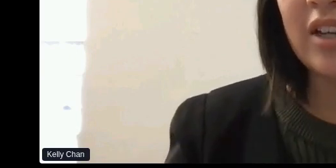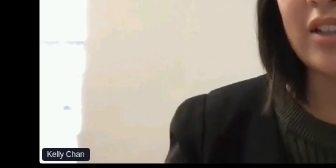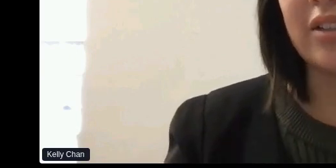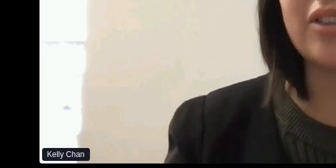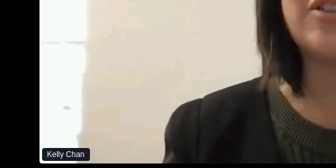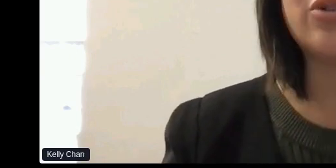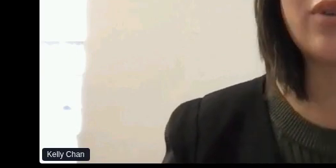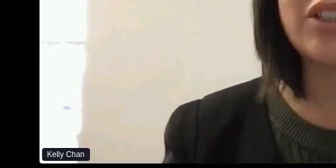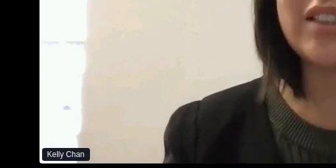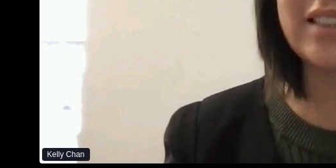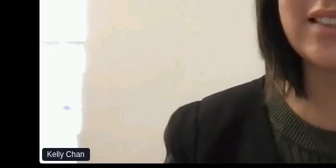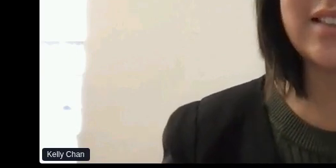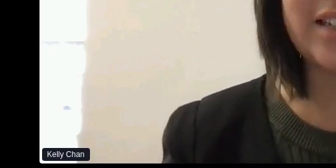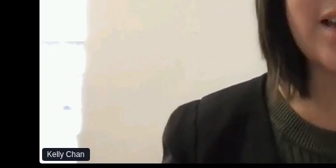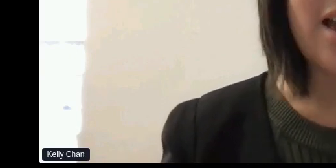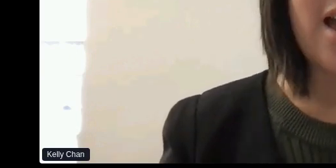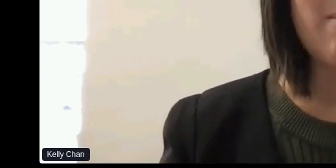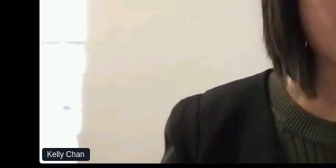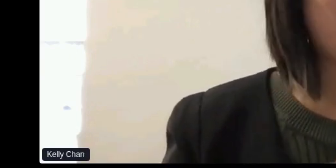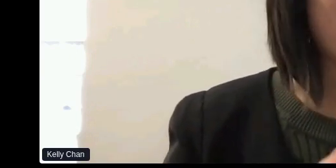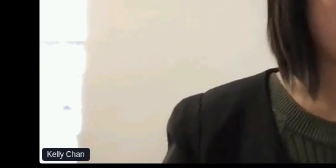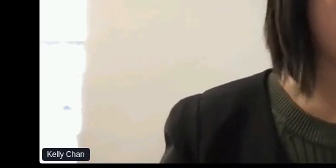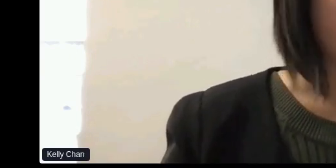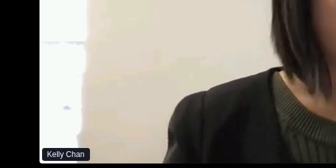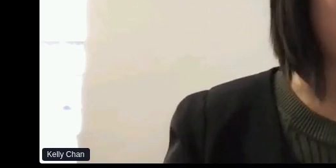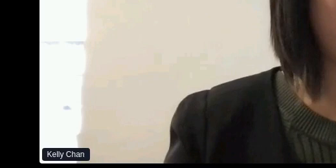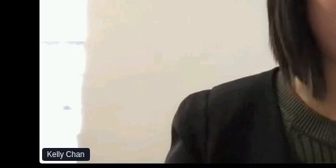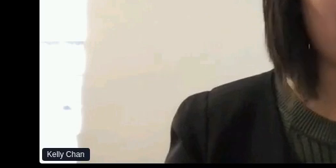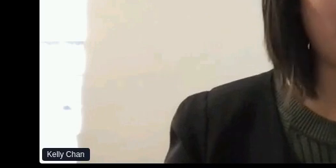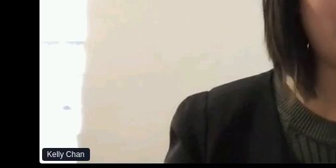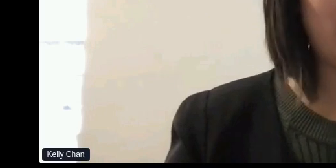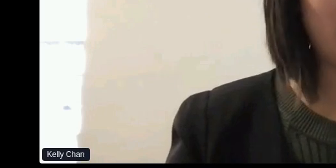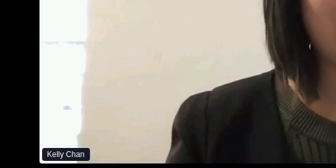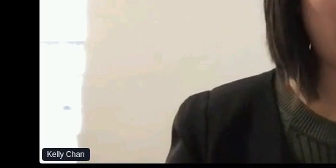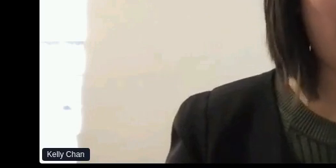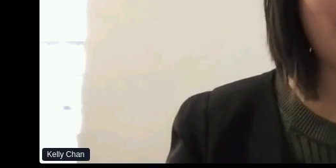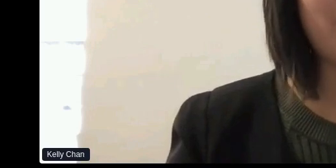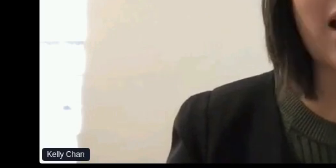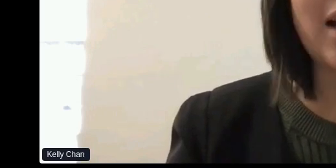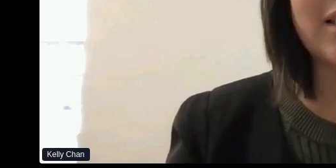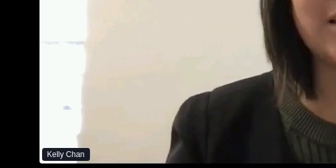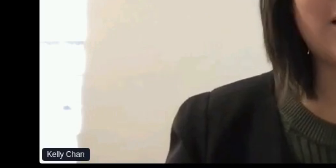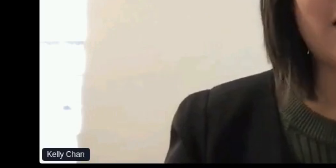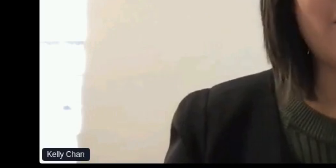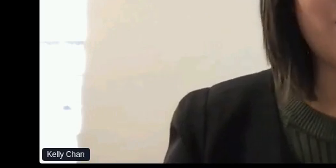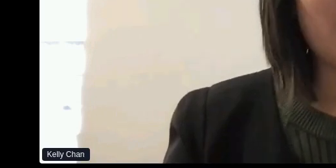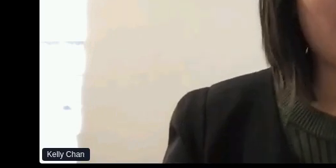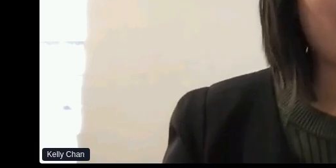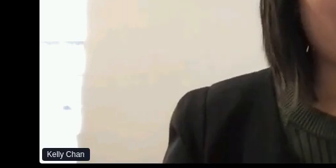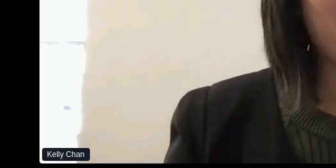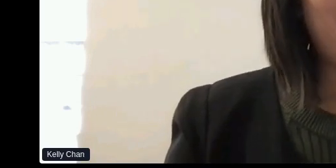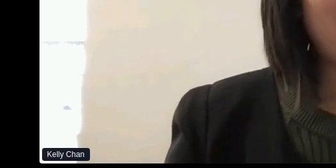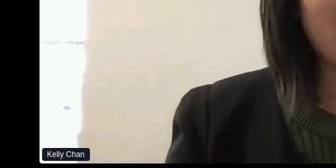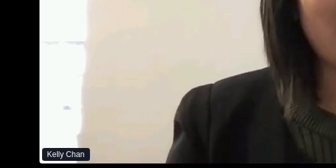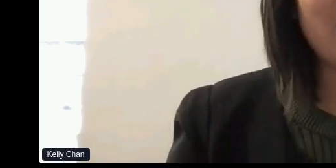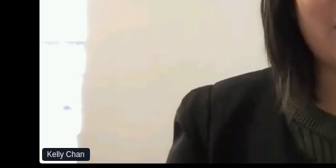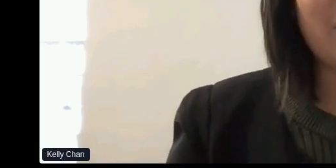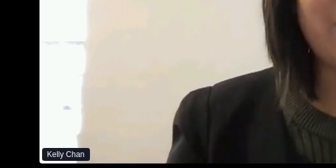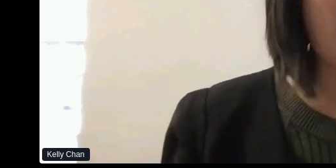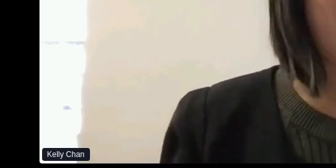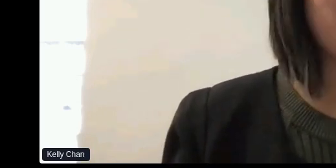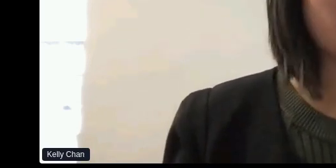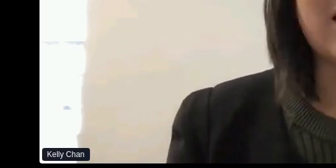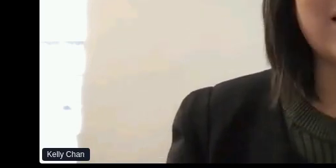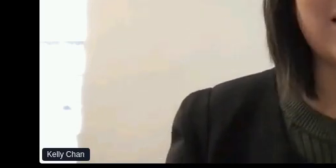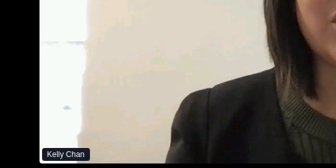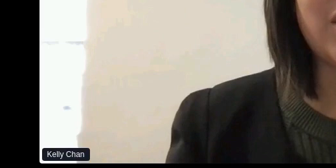just the answer to your question, Lindsay. But thank you so much for your time, Jane. No, thank you for having me. It's been great. Amazing. Thank